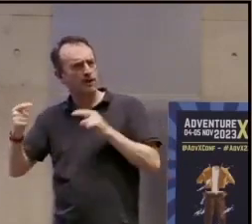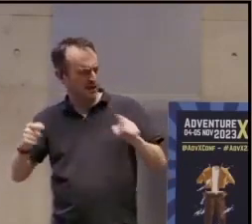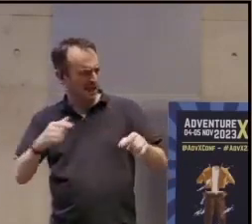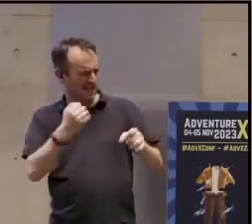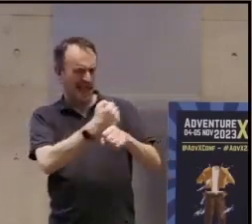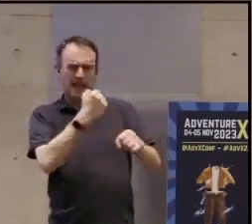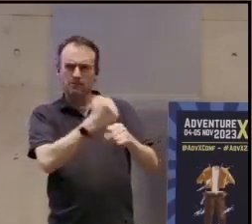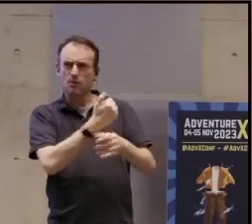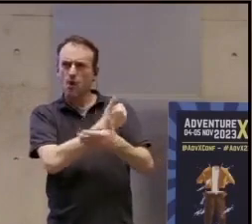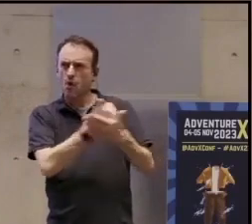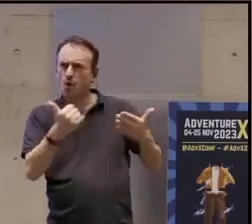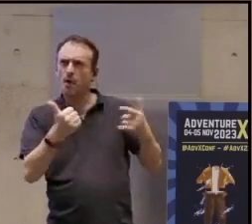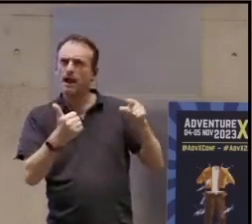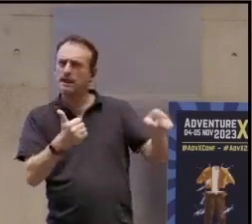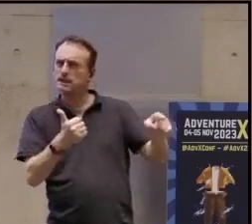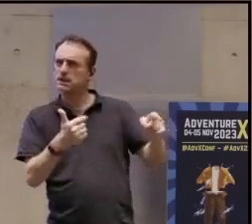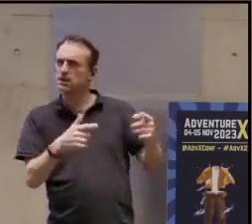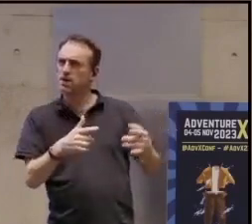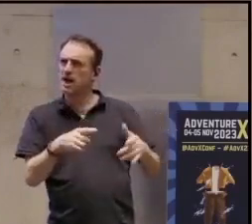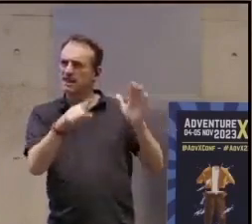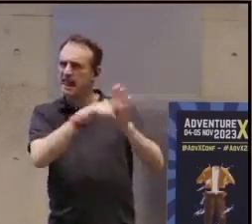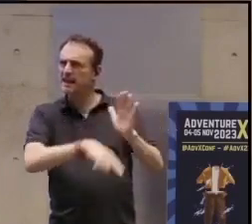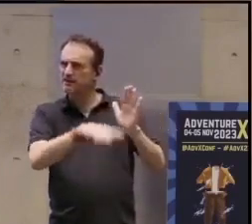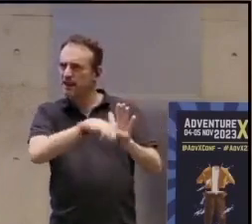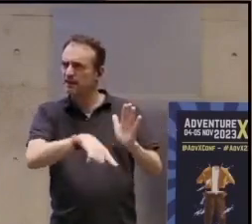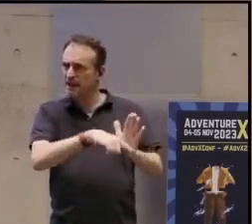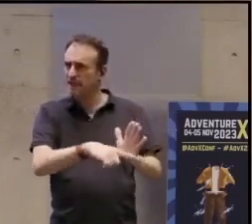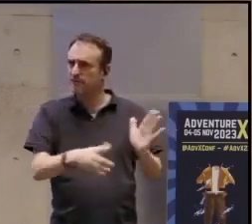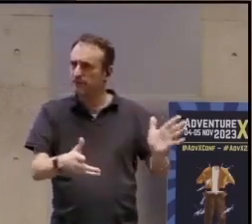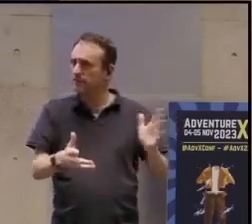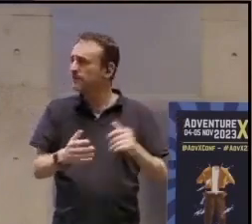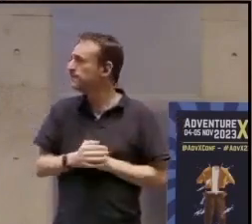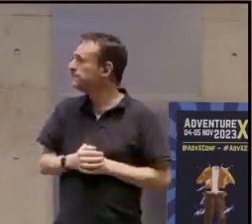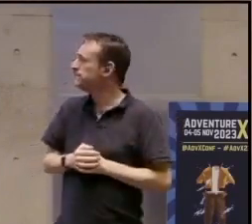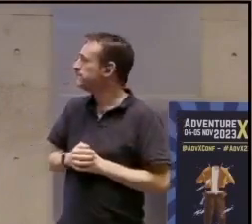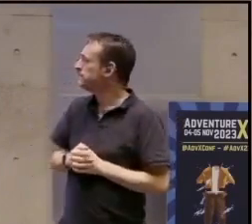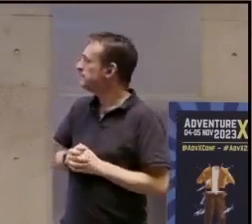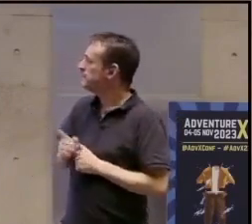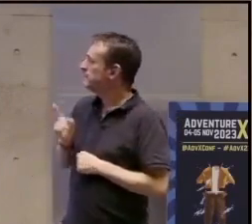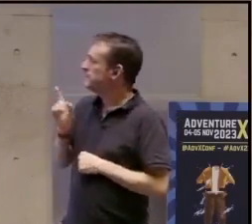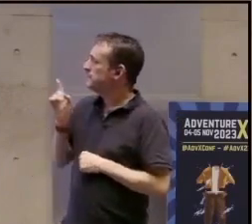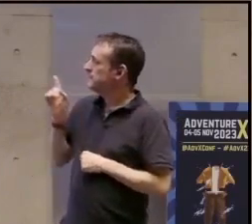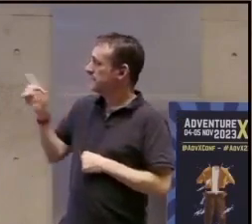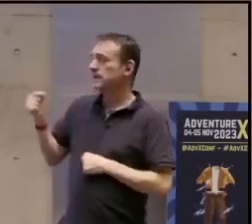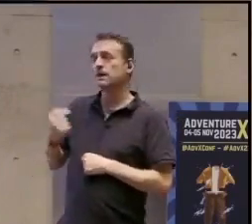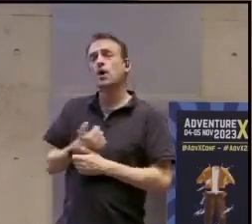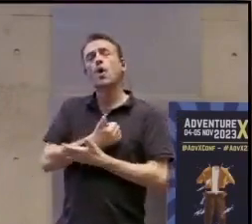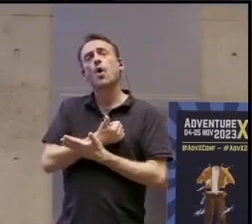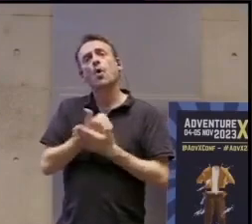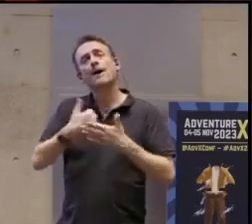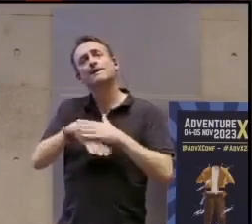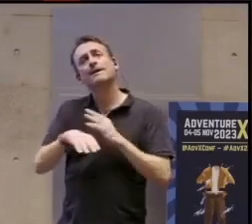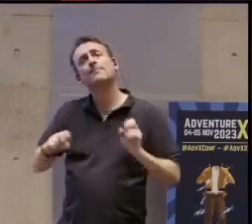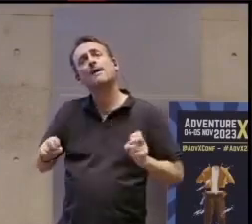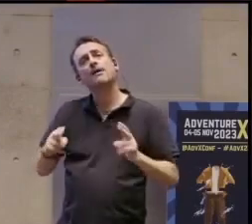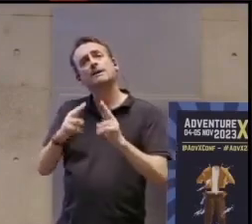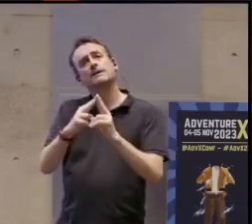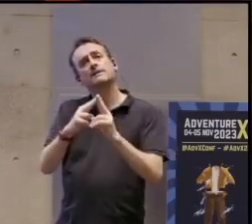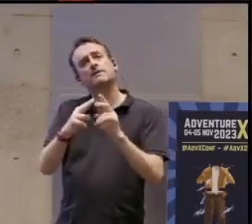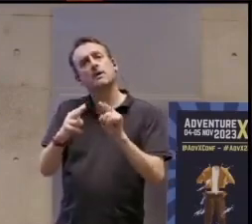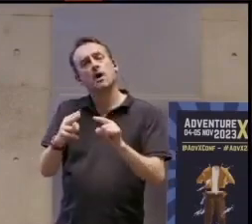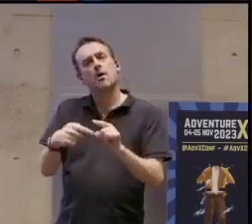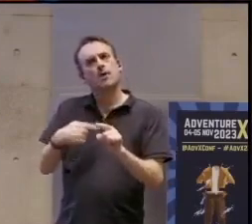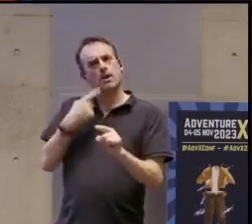way? In We'll Always Have Paris, we had that temptation to have the healthcare workers